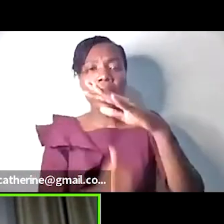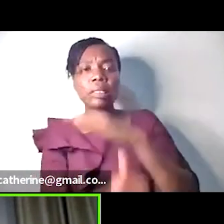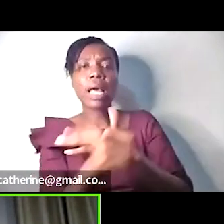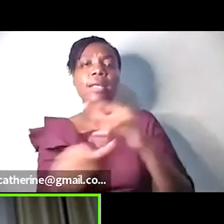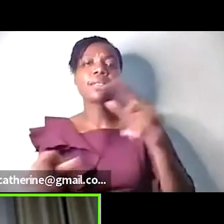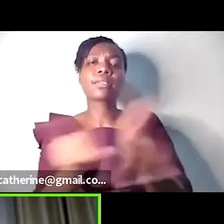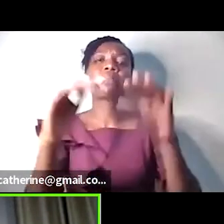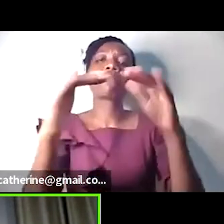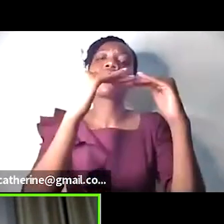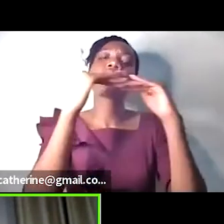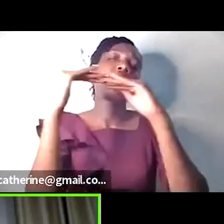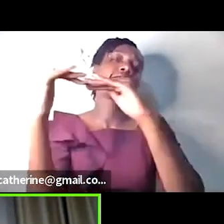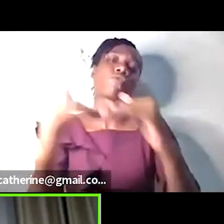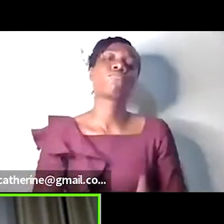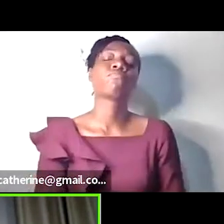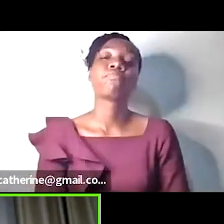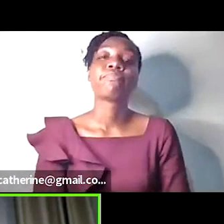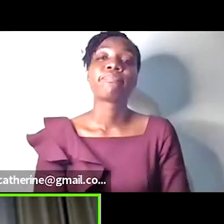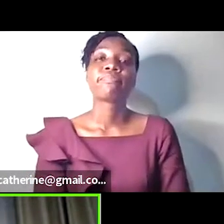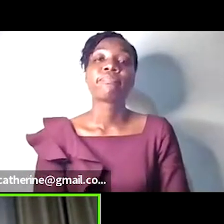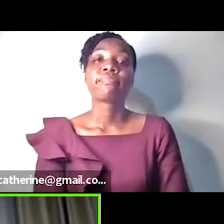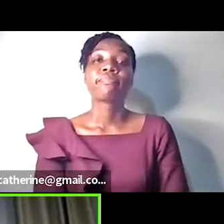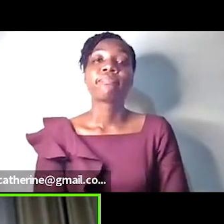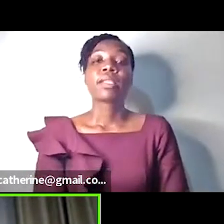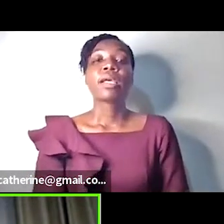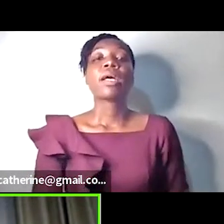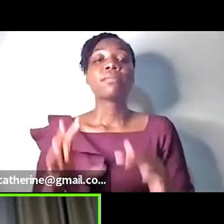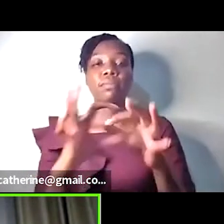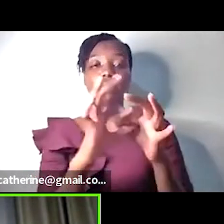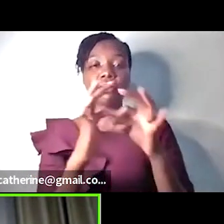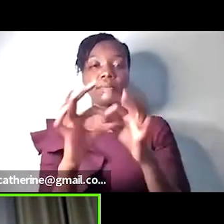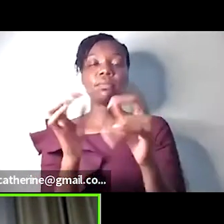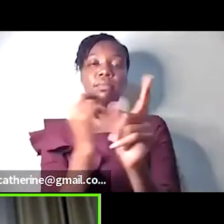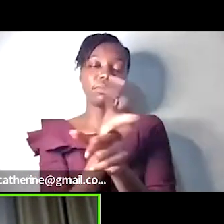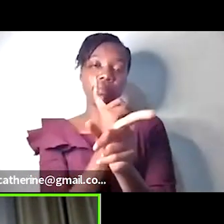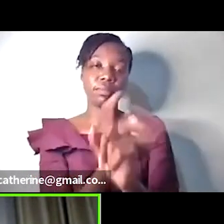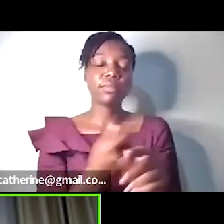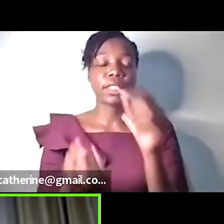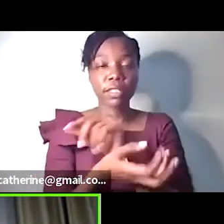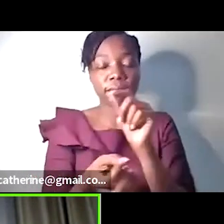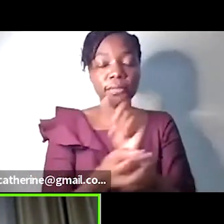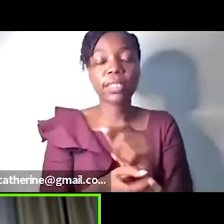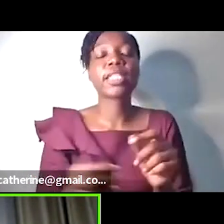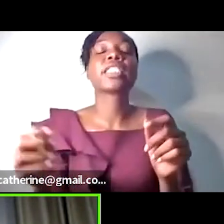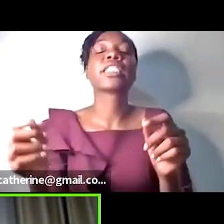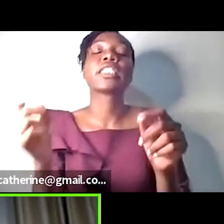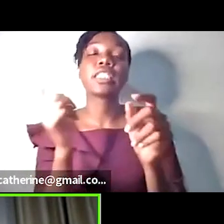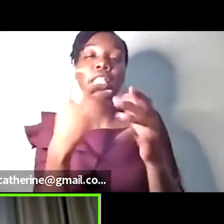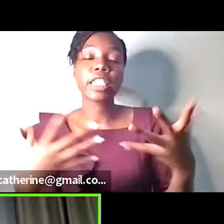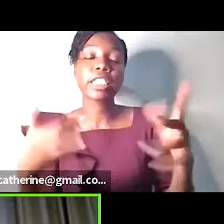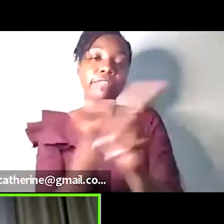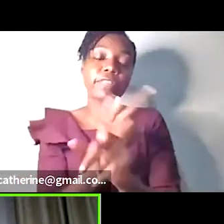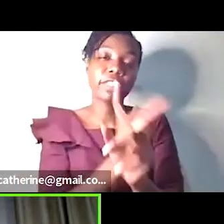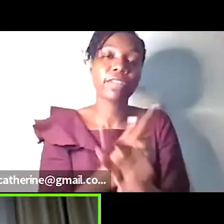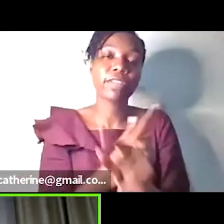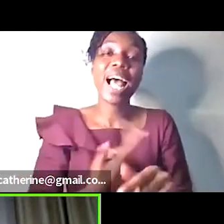level. Different cultures expect different things. In the African culture, we have grown up being